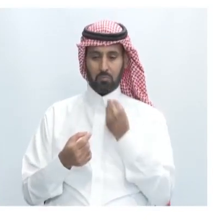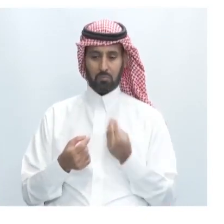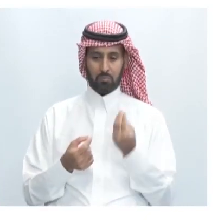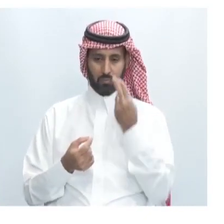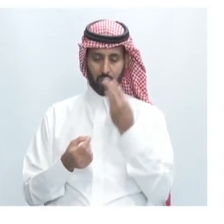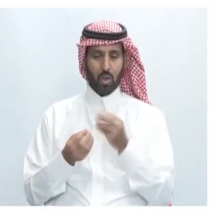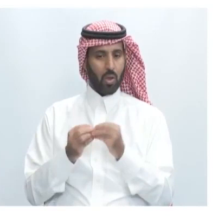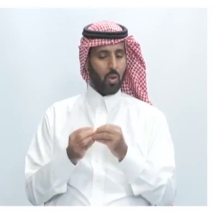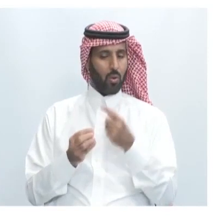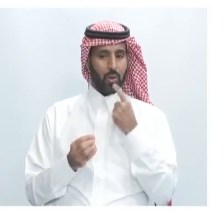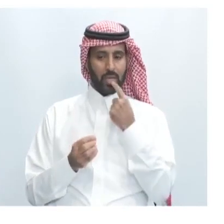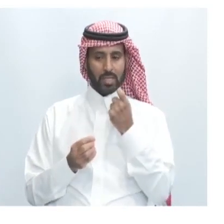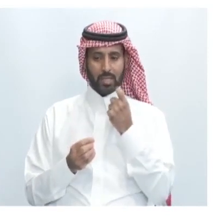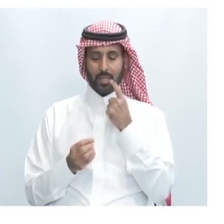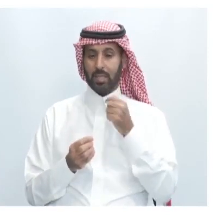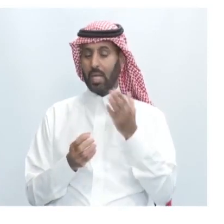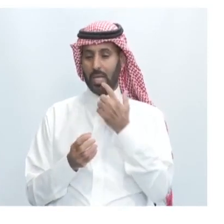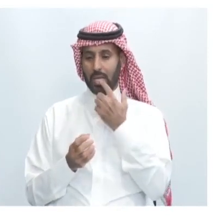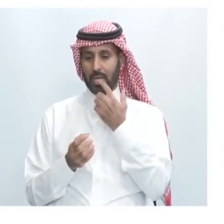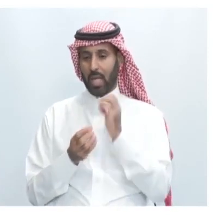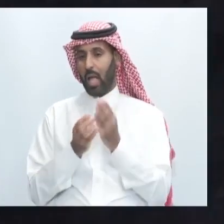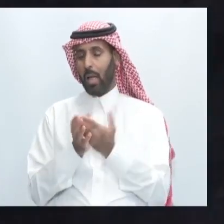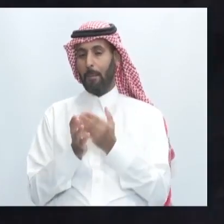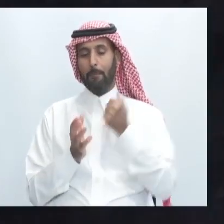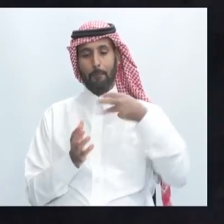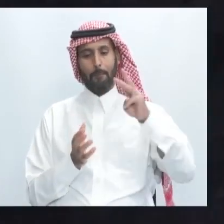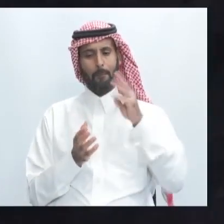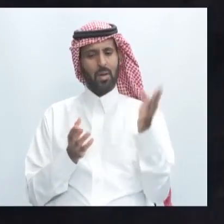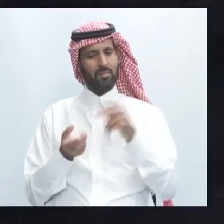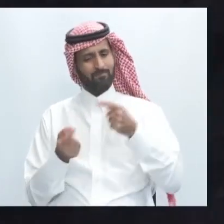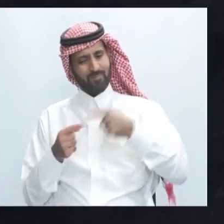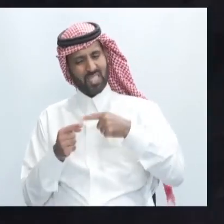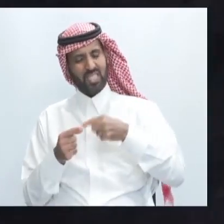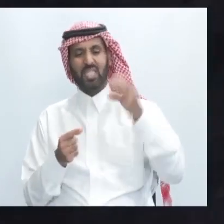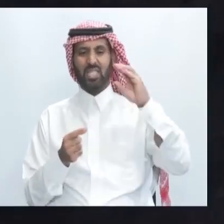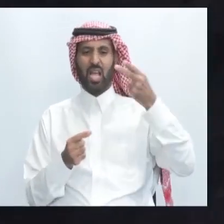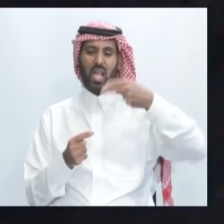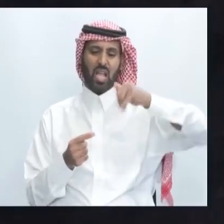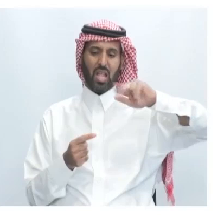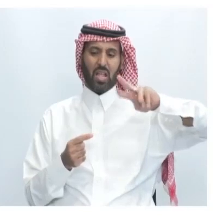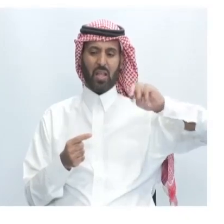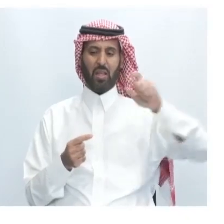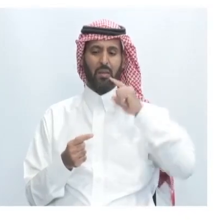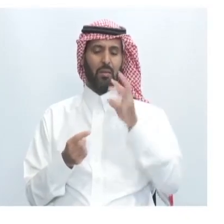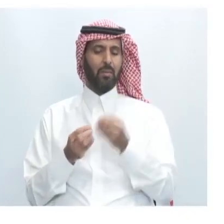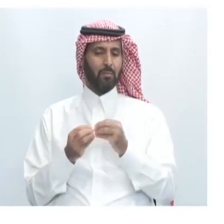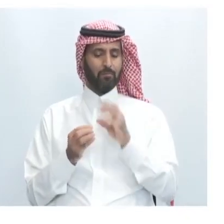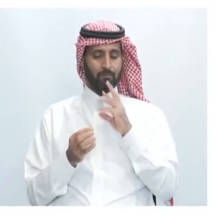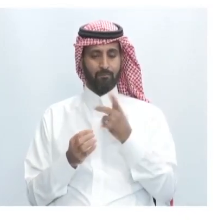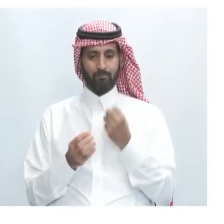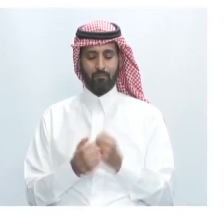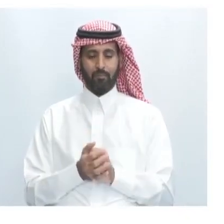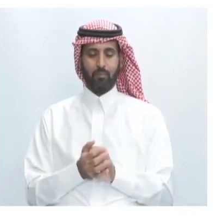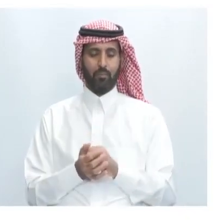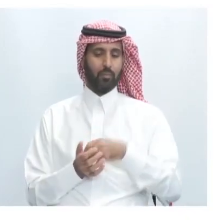innocence, and goodness. Unlike in China, it represents sadness and mourning. Question